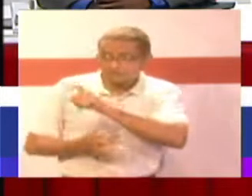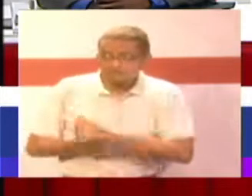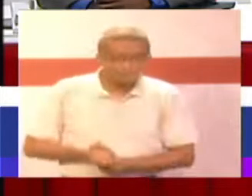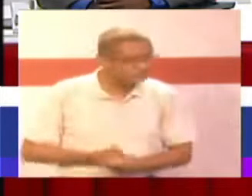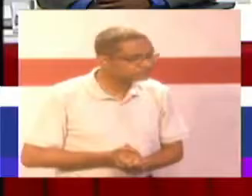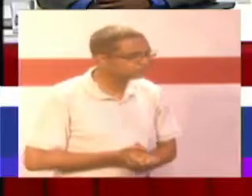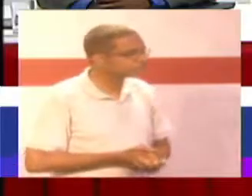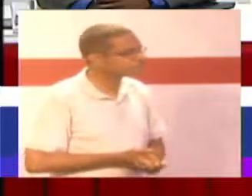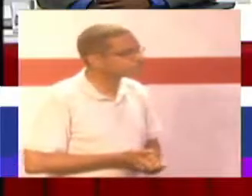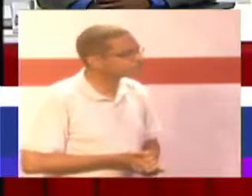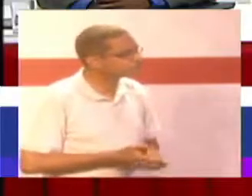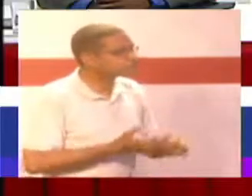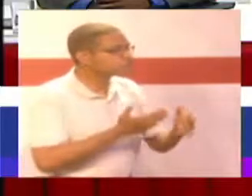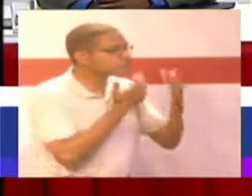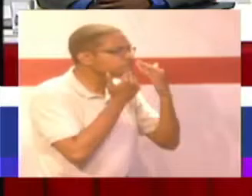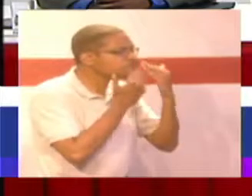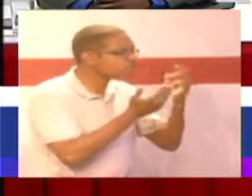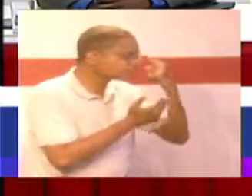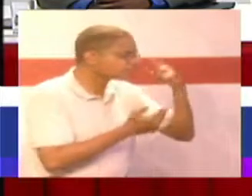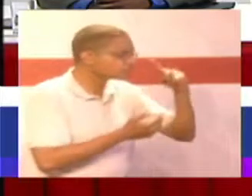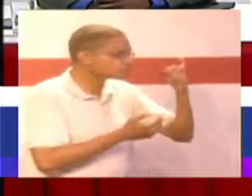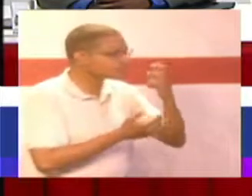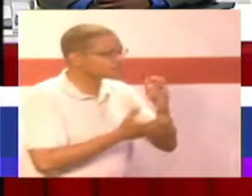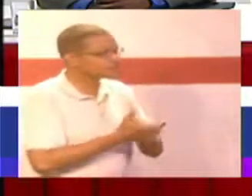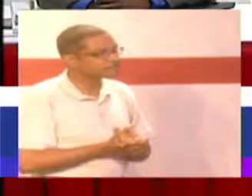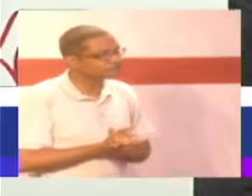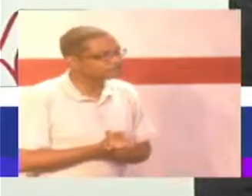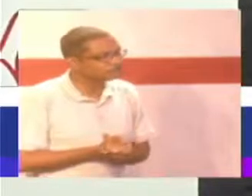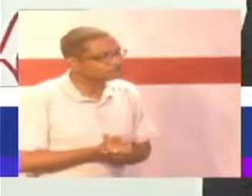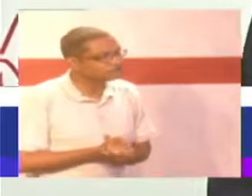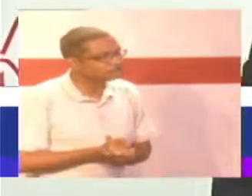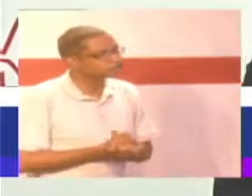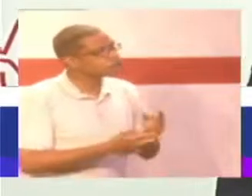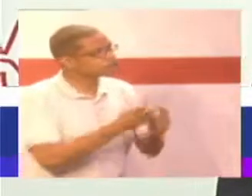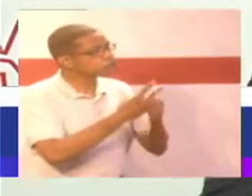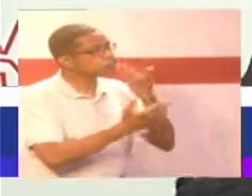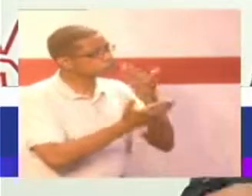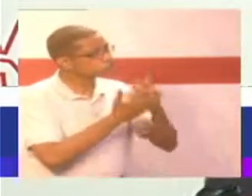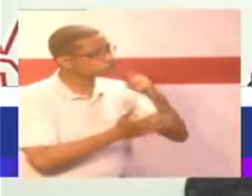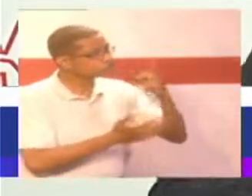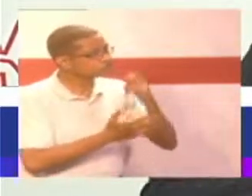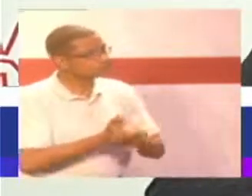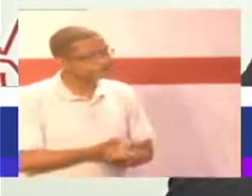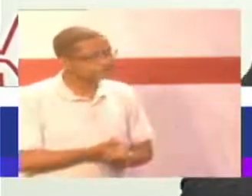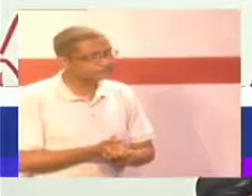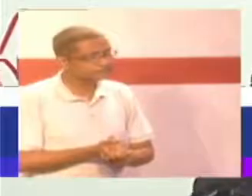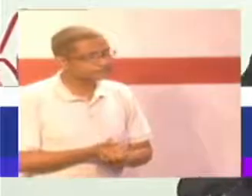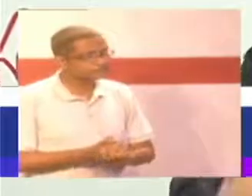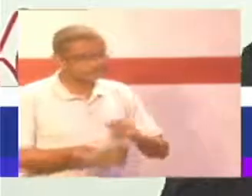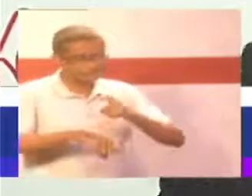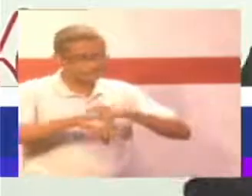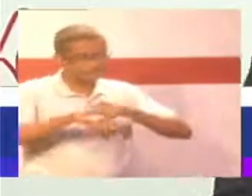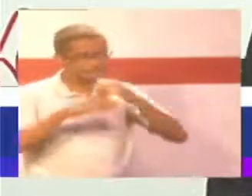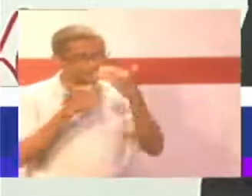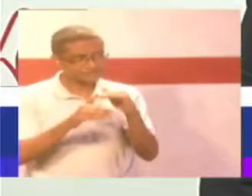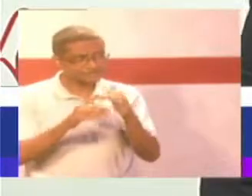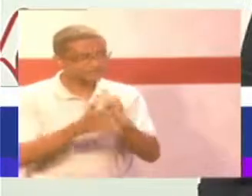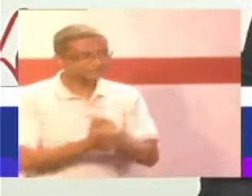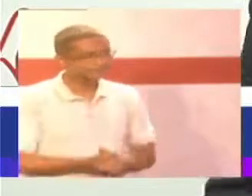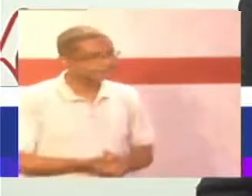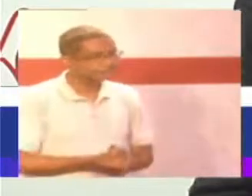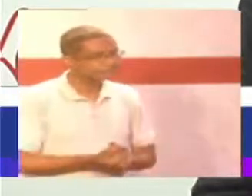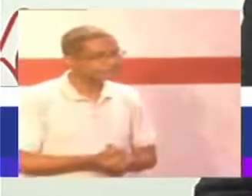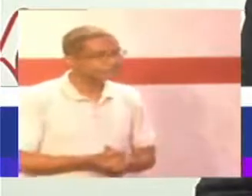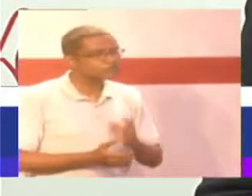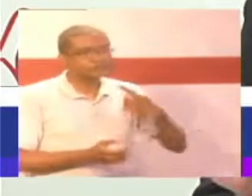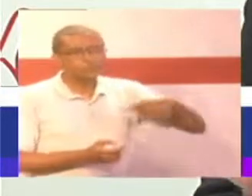Thank you very much, Ms. Boucher. I'll jump in here. Yes. Two excellent questions, and I know our time is limited at this point in time.